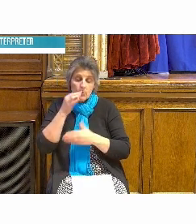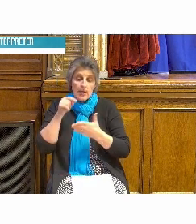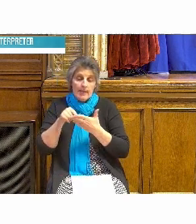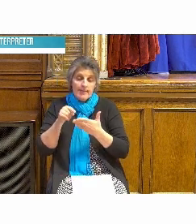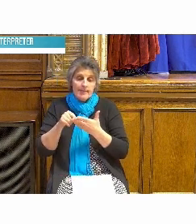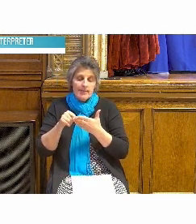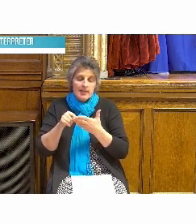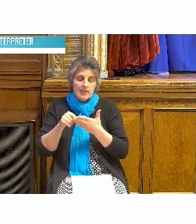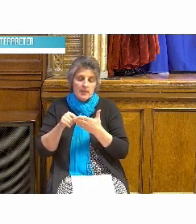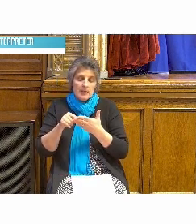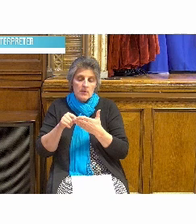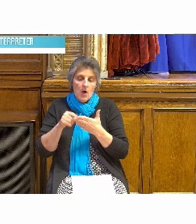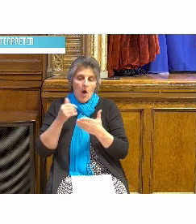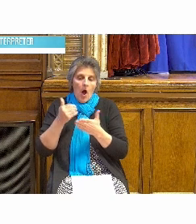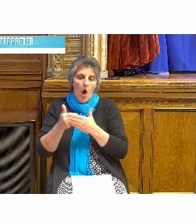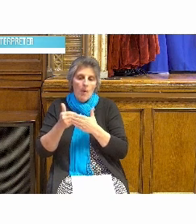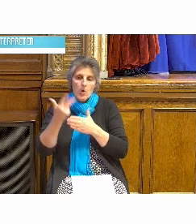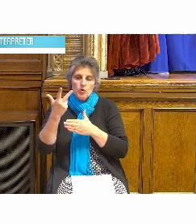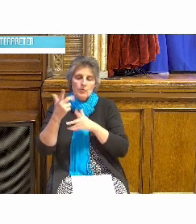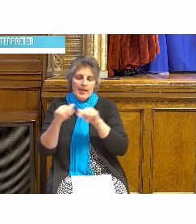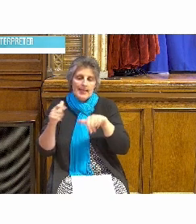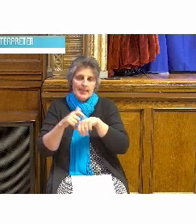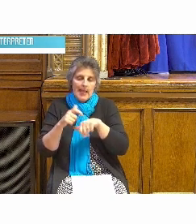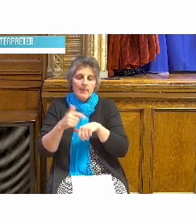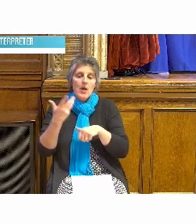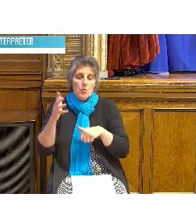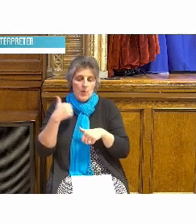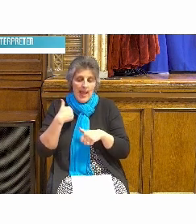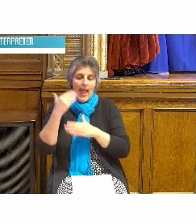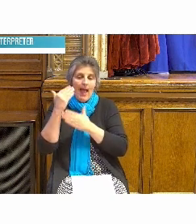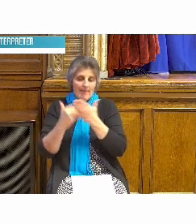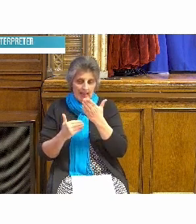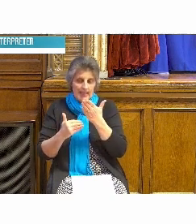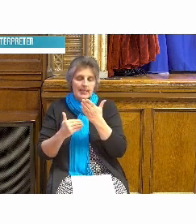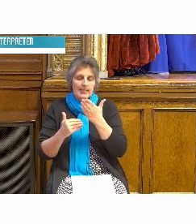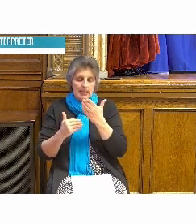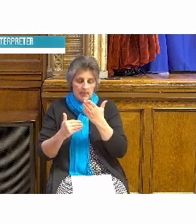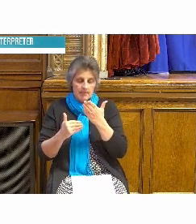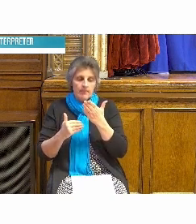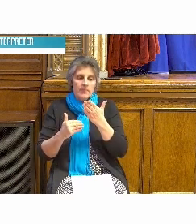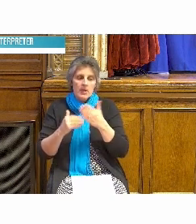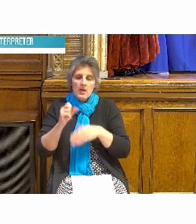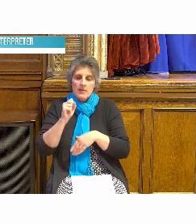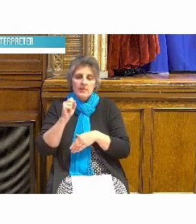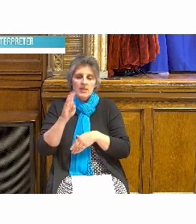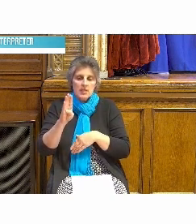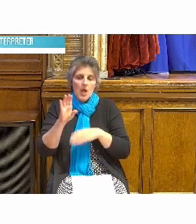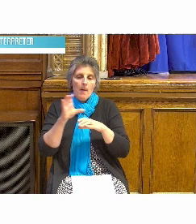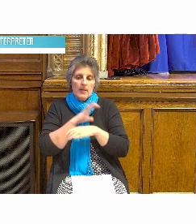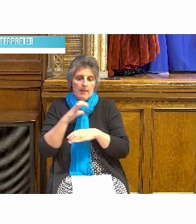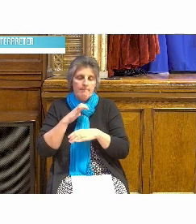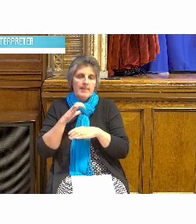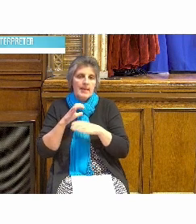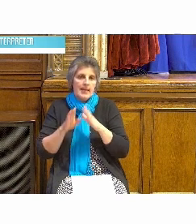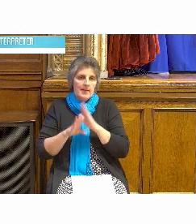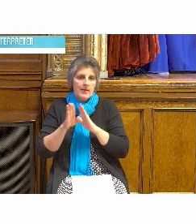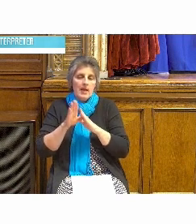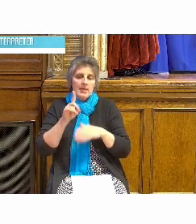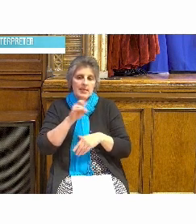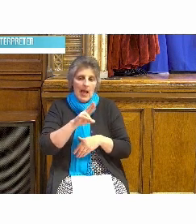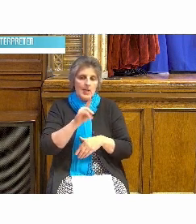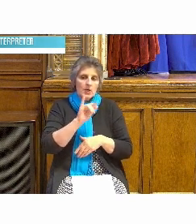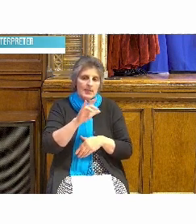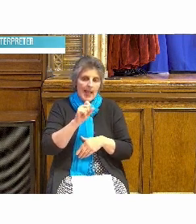I'm almost doing three at the same time. We have a list that the subcommittee created, and Dr. Daniels and